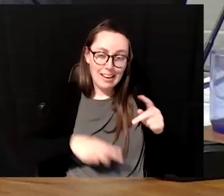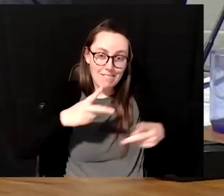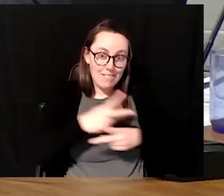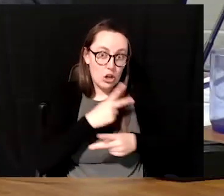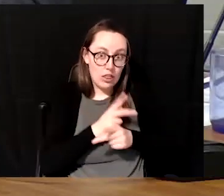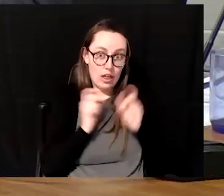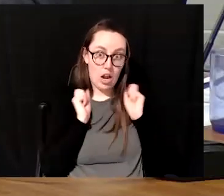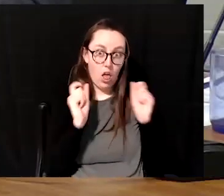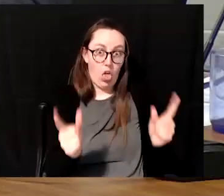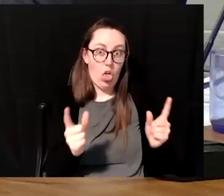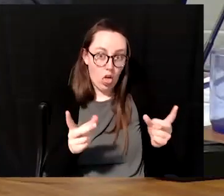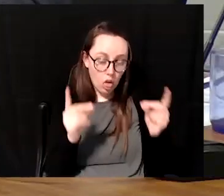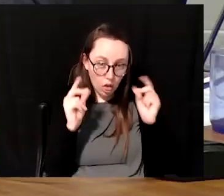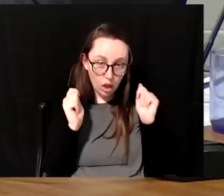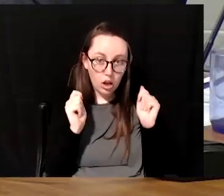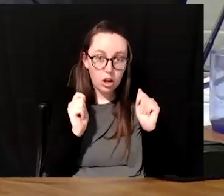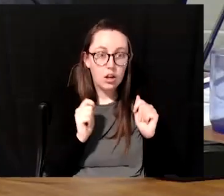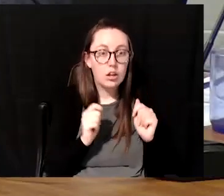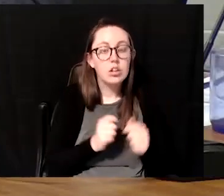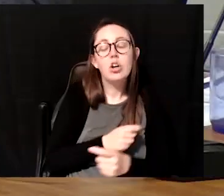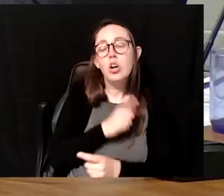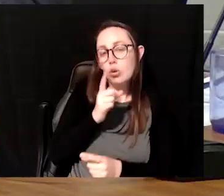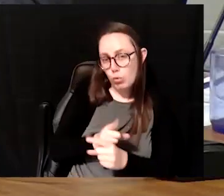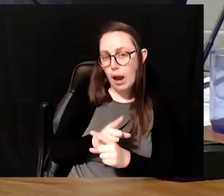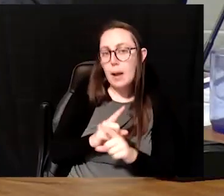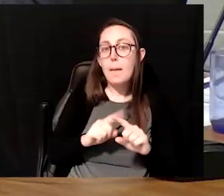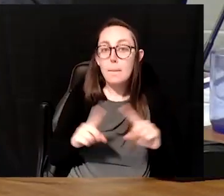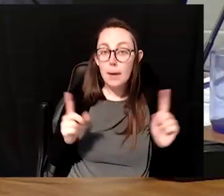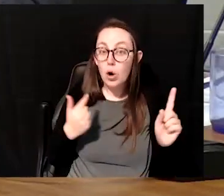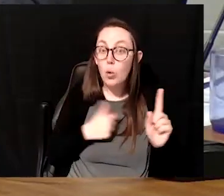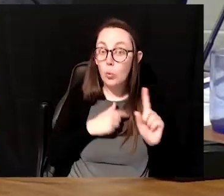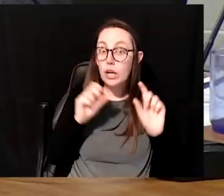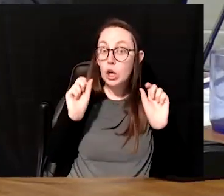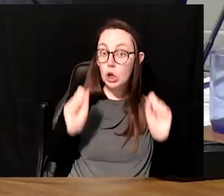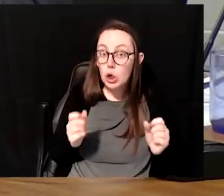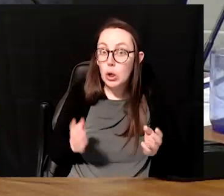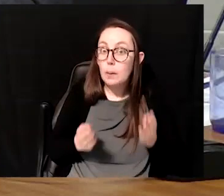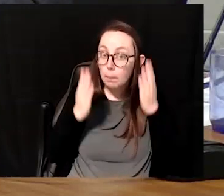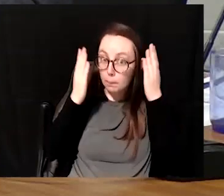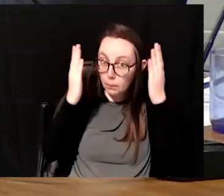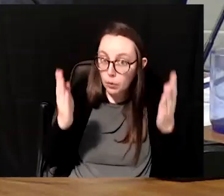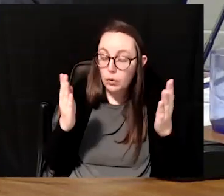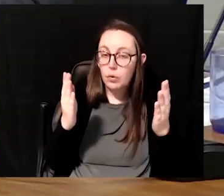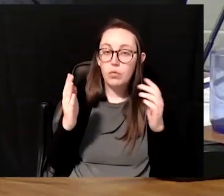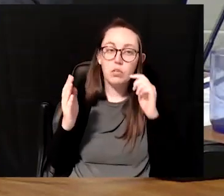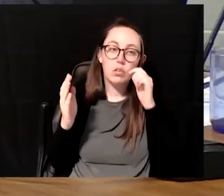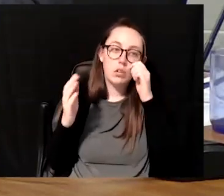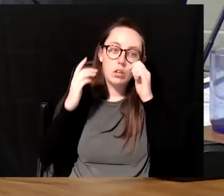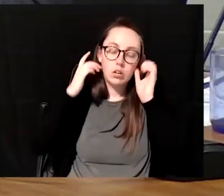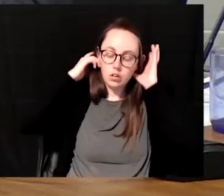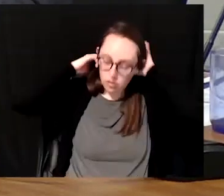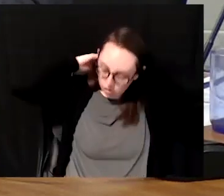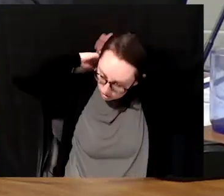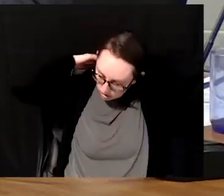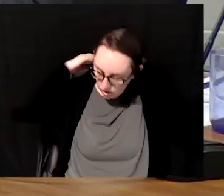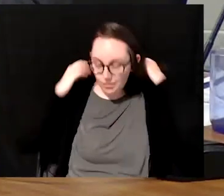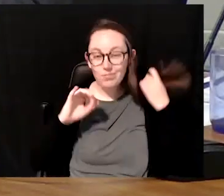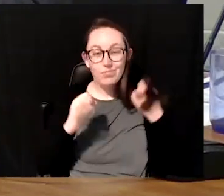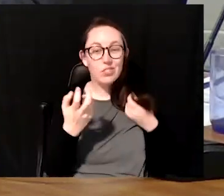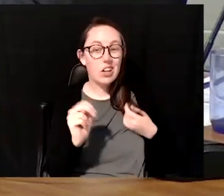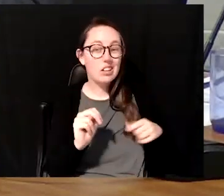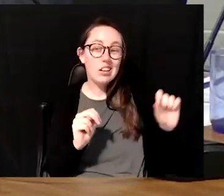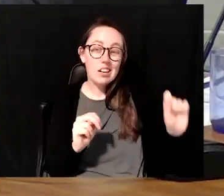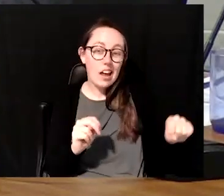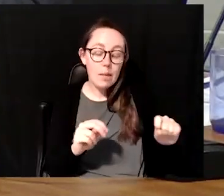that was basically that amount um you know be good to know again I would recommend we just do the full amount and if